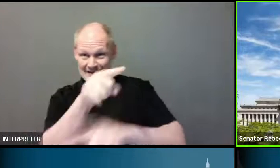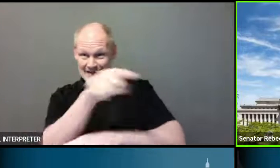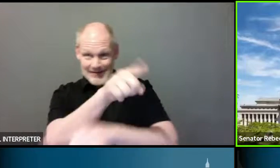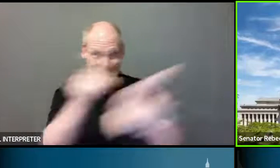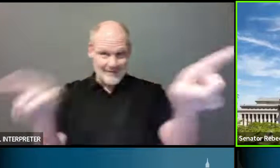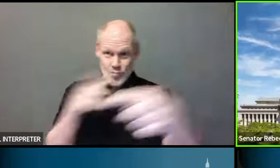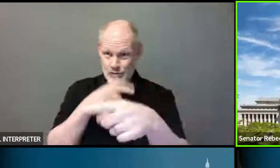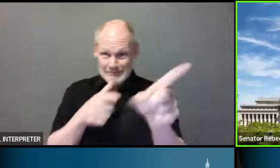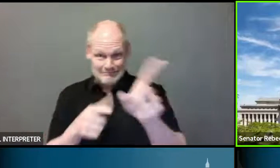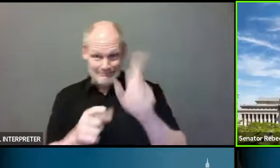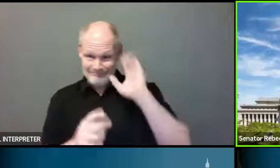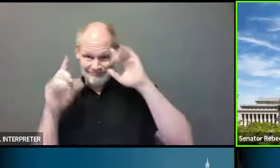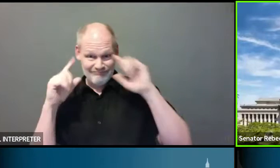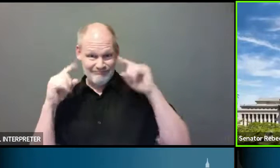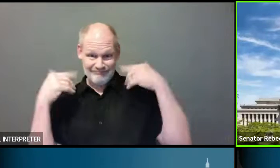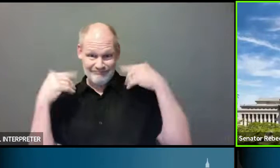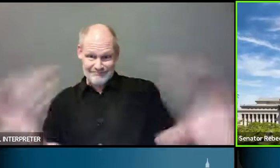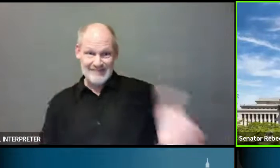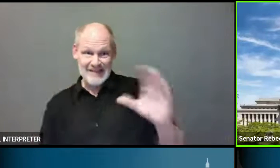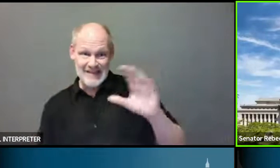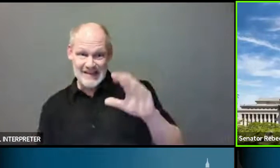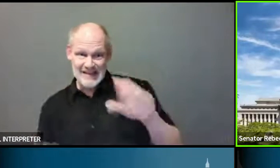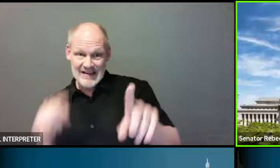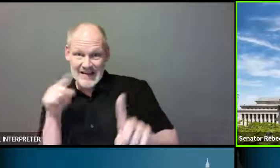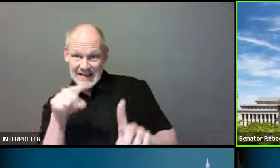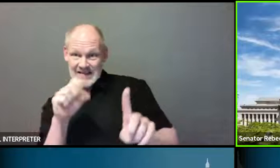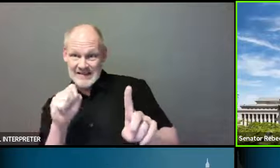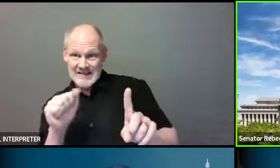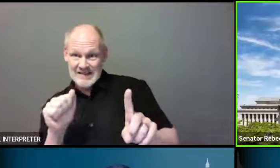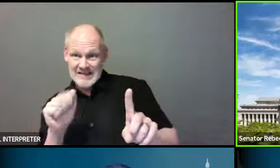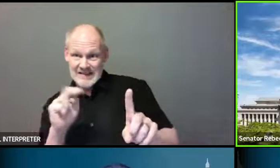Santos, if that works.